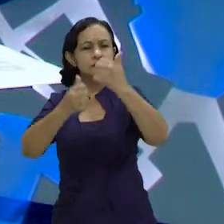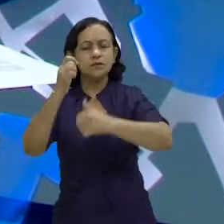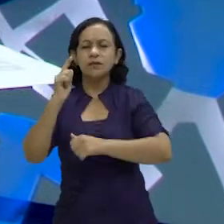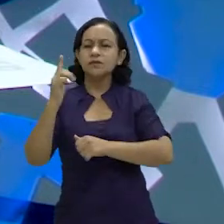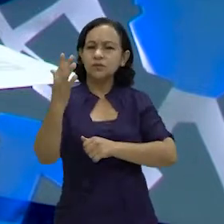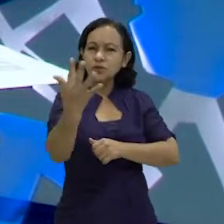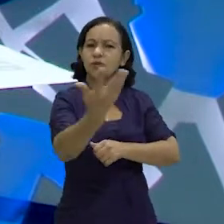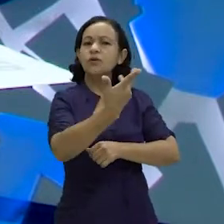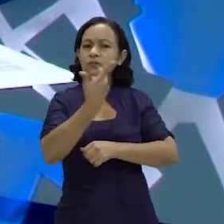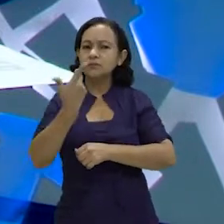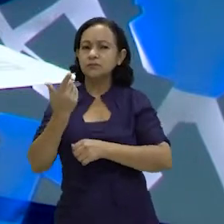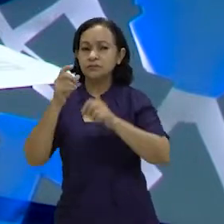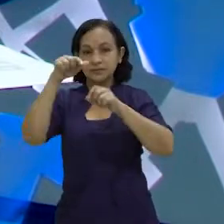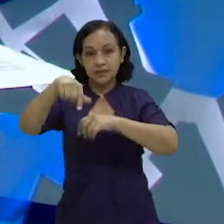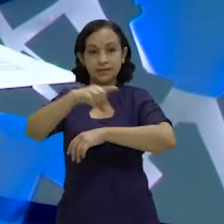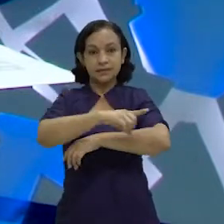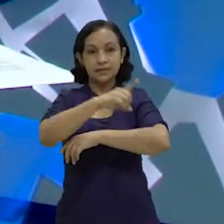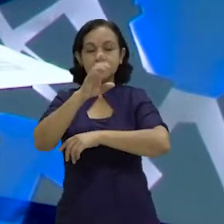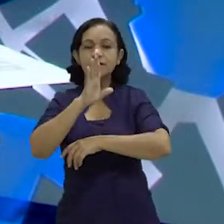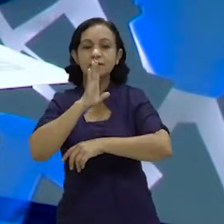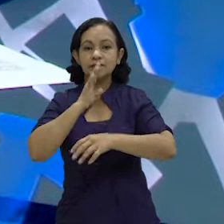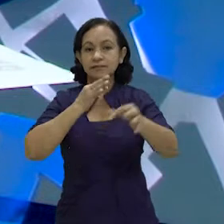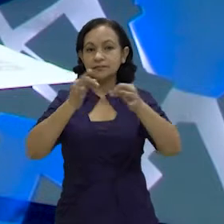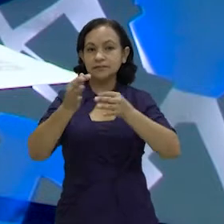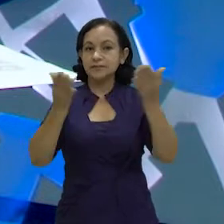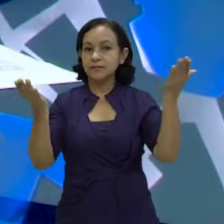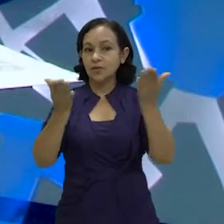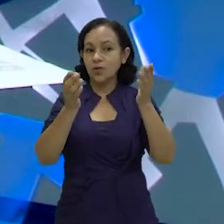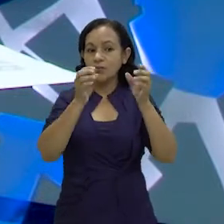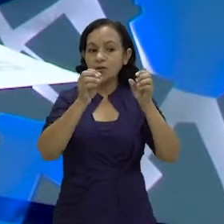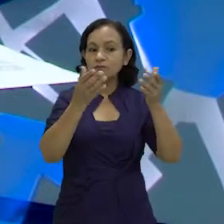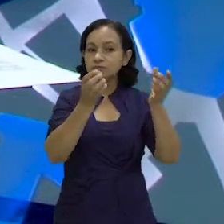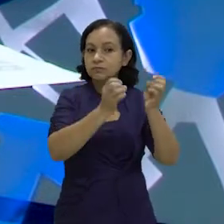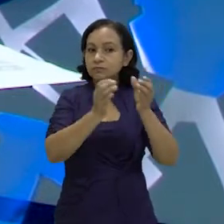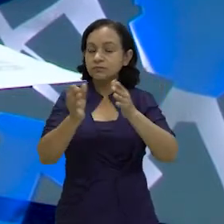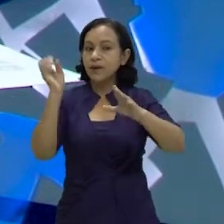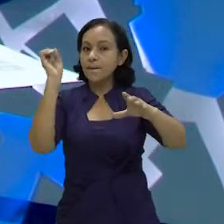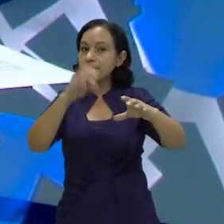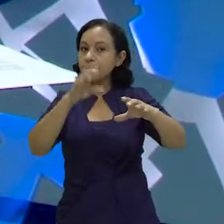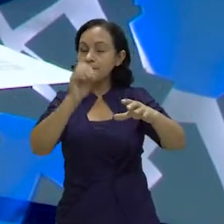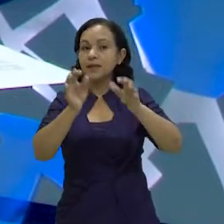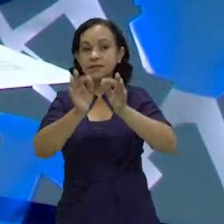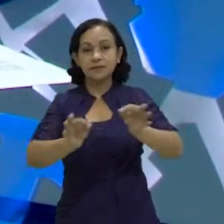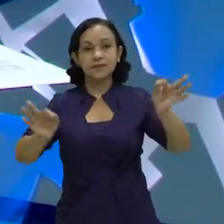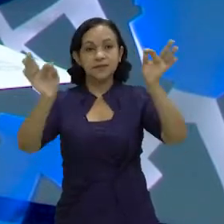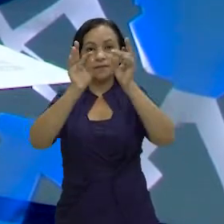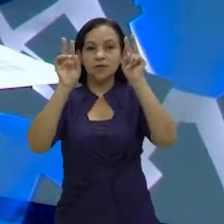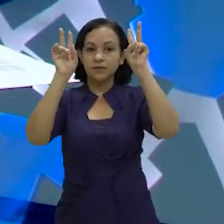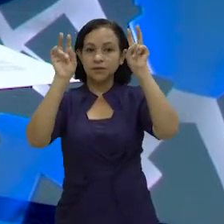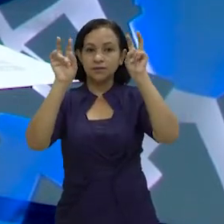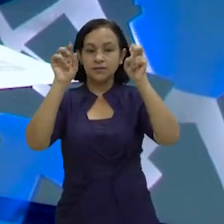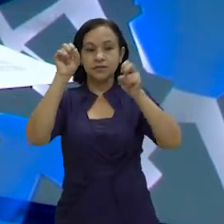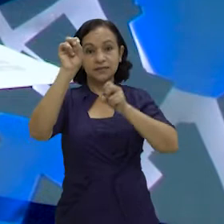affects everyone. That's why we are talking about their treatment. This is of importance, especially